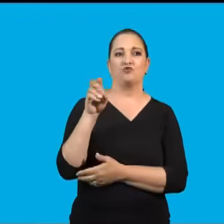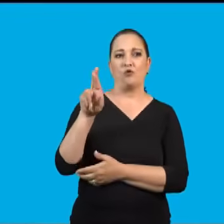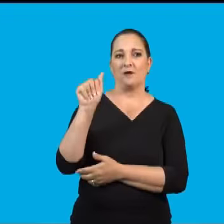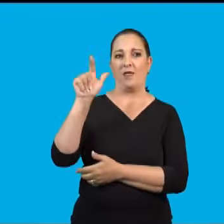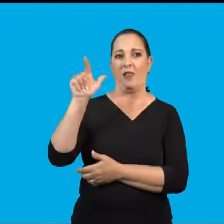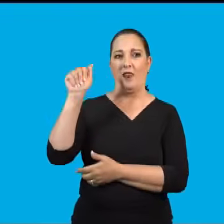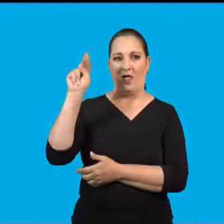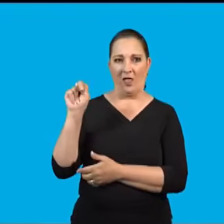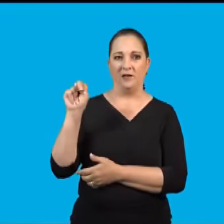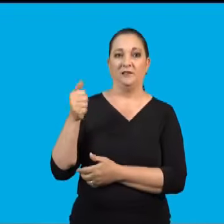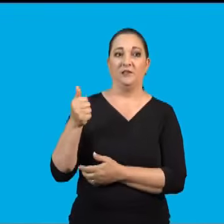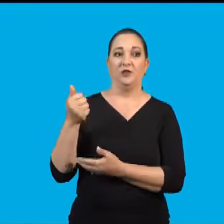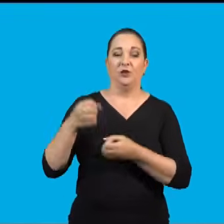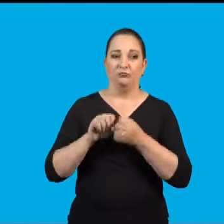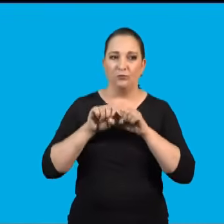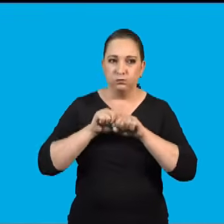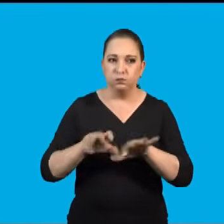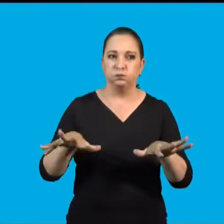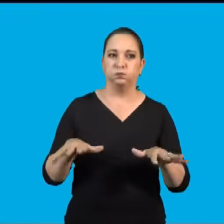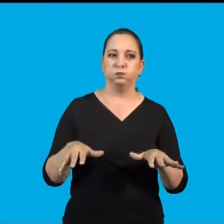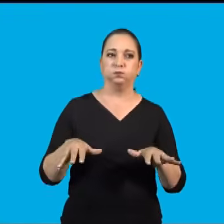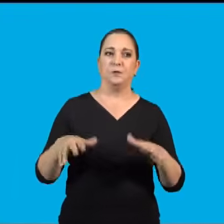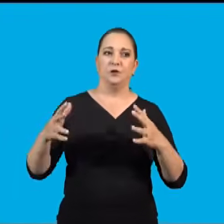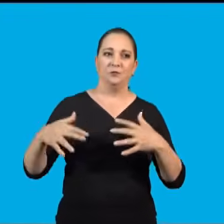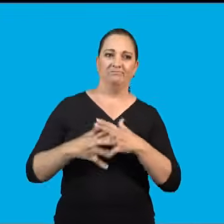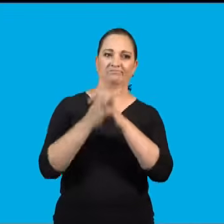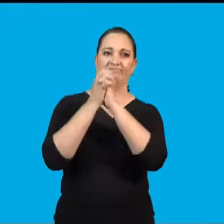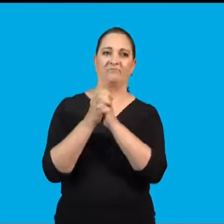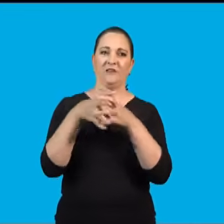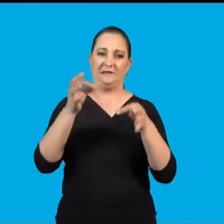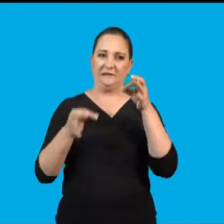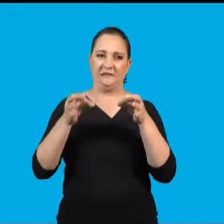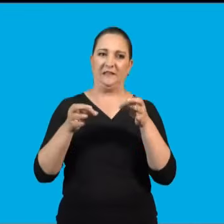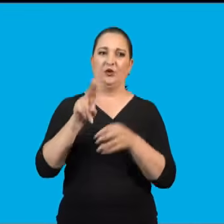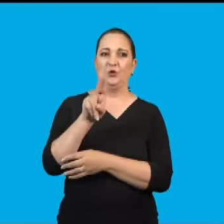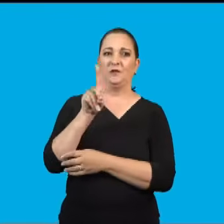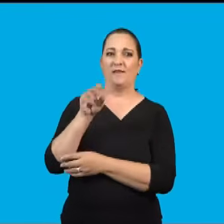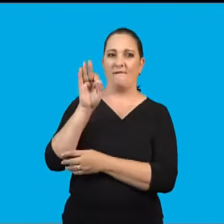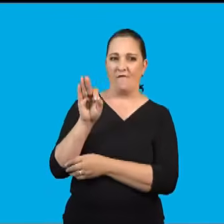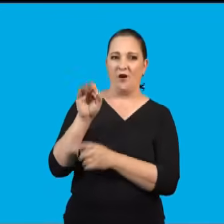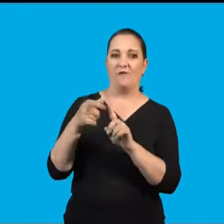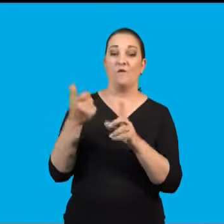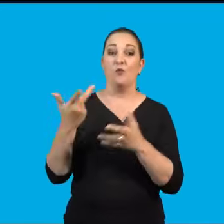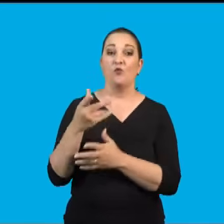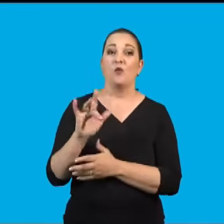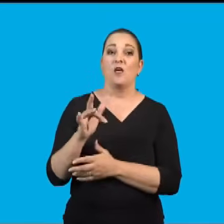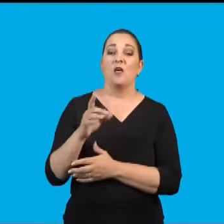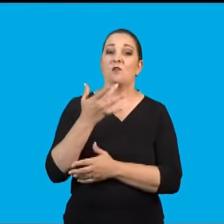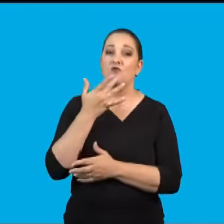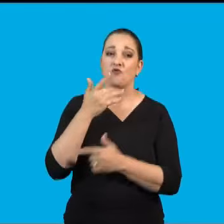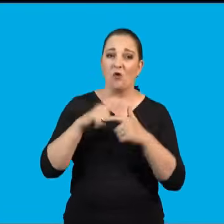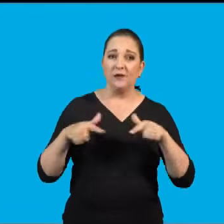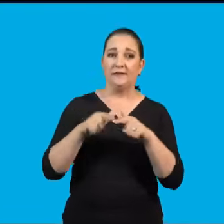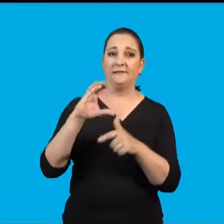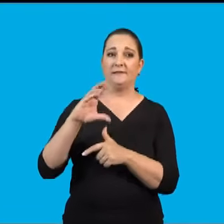Front, UDF, at the Rocklands Civic Center in Mitchell's Plain on 20 August 1983. It focuses